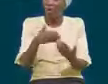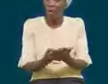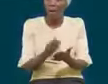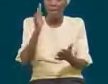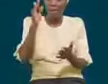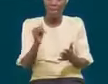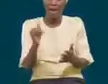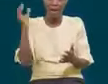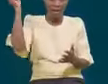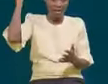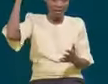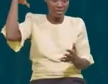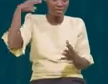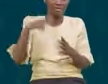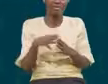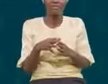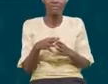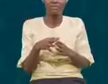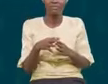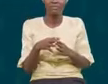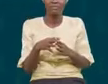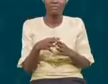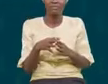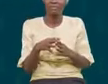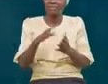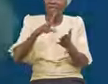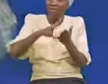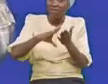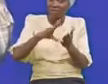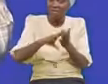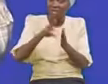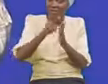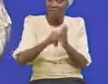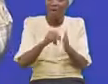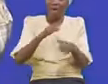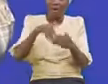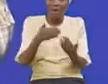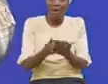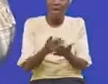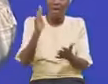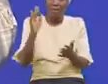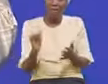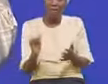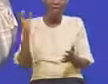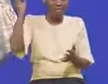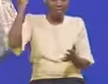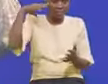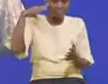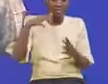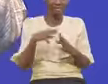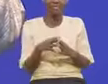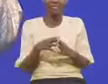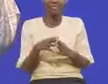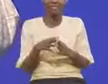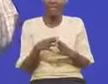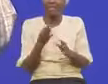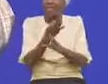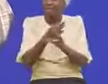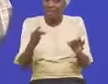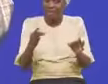Grace. Nuvo chocho kiadi amon vave nana.